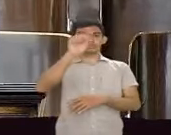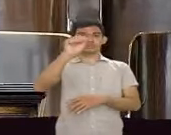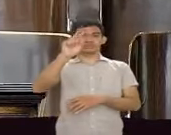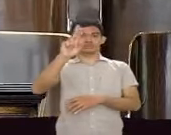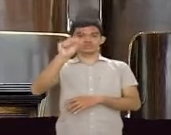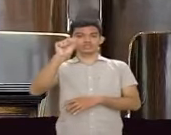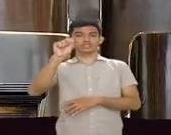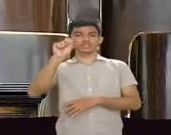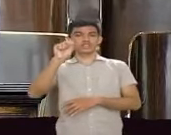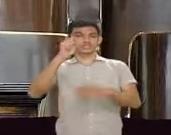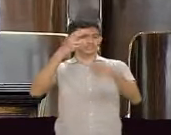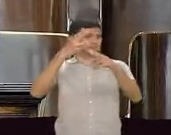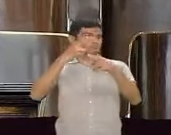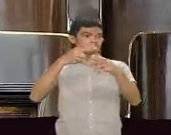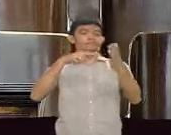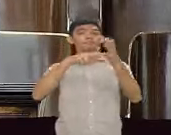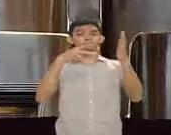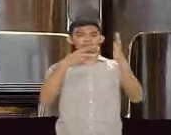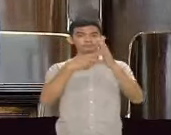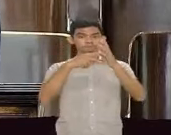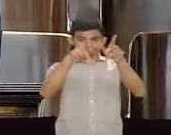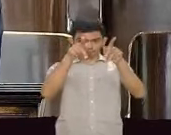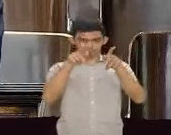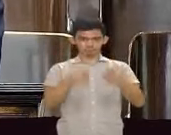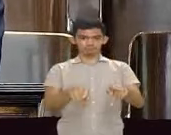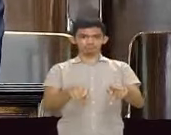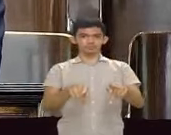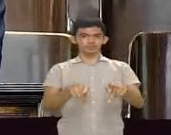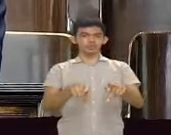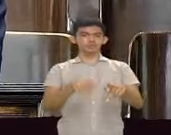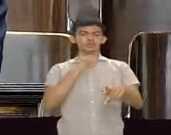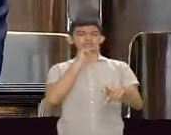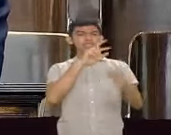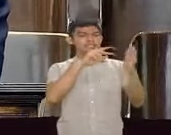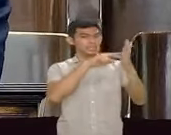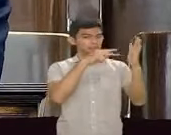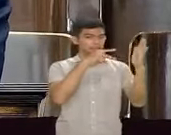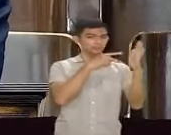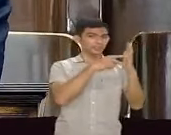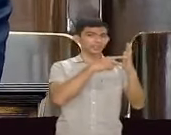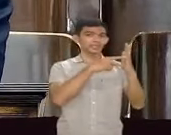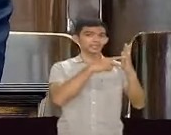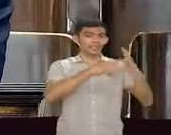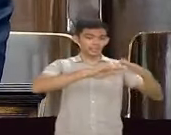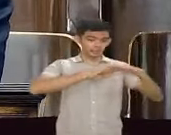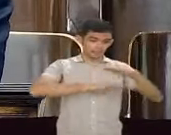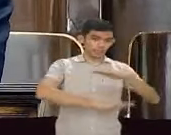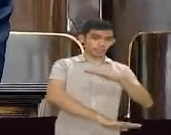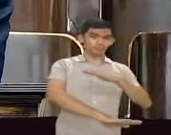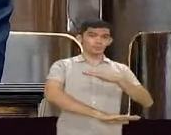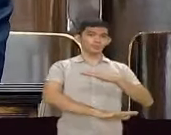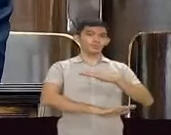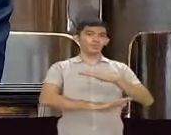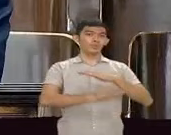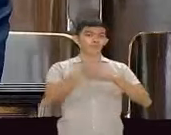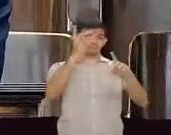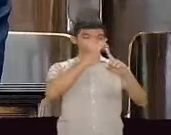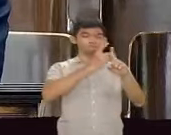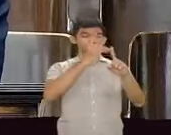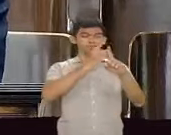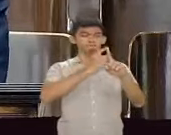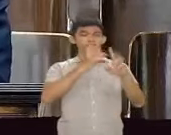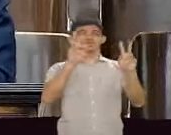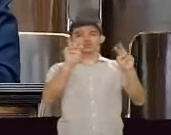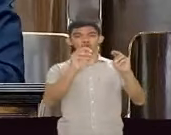talks about his humanity. Now, it doesn't mean that he began on Christmas Day. He began on the time nga nataw siya.